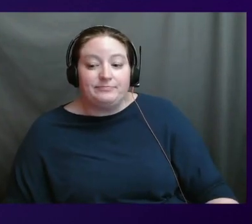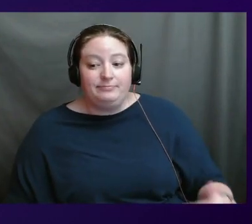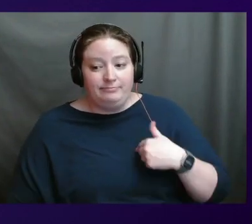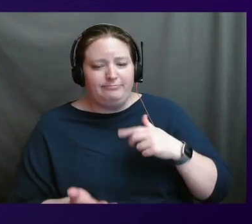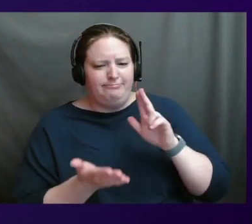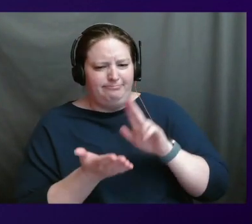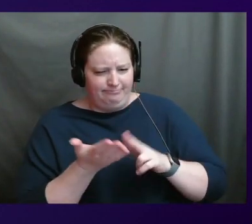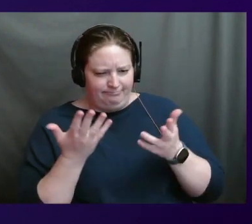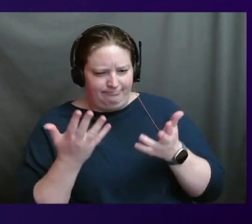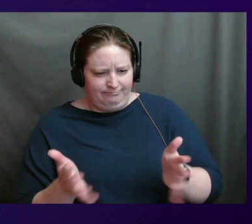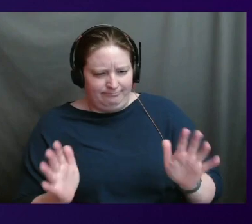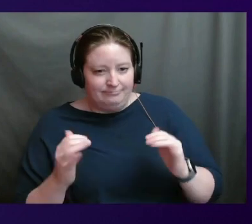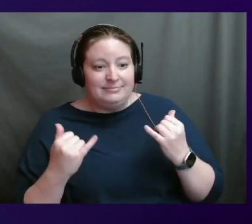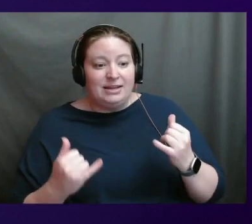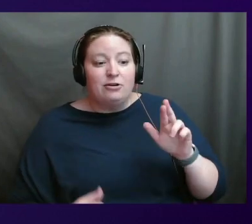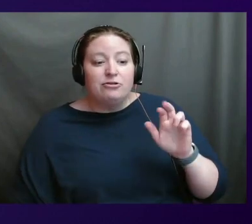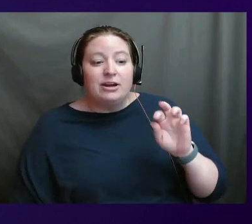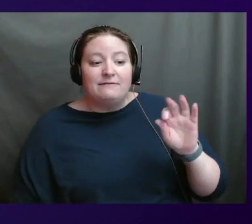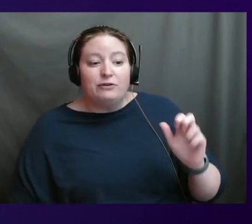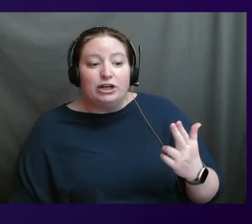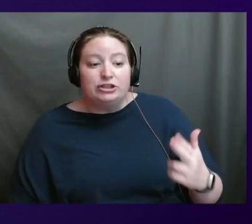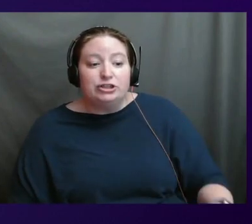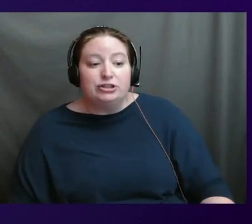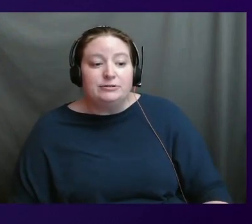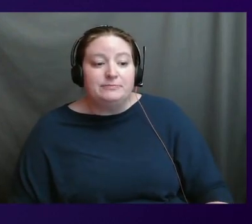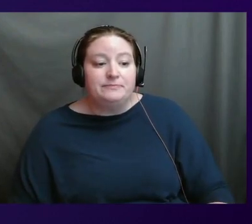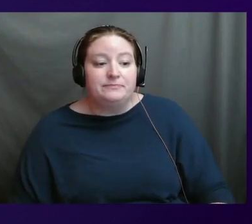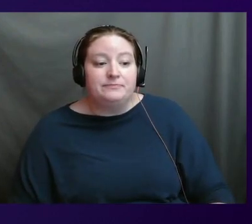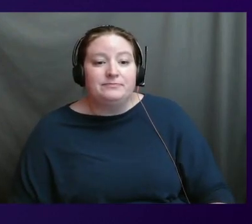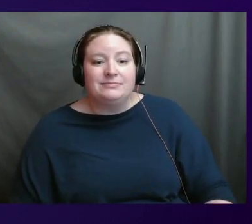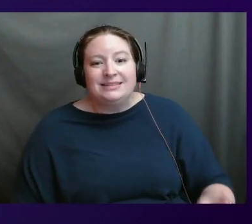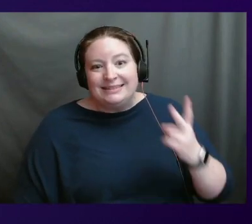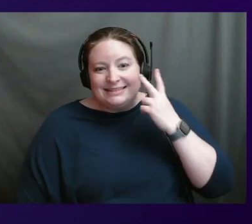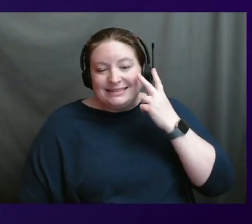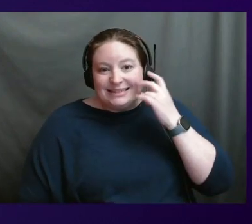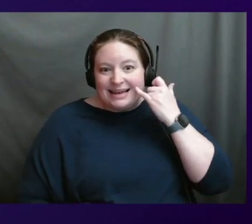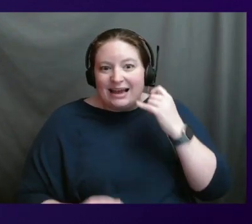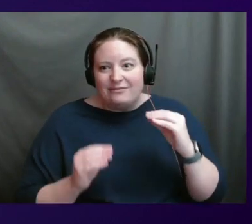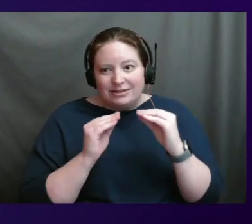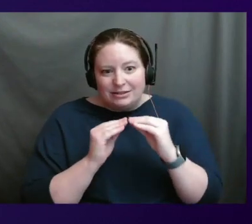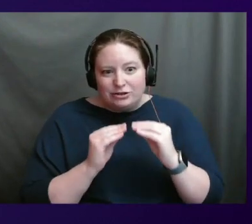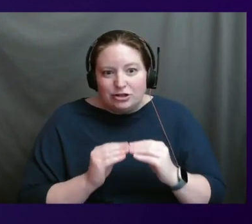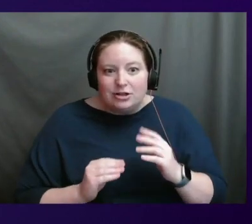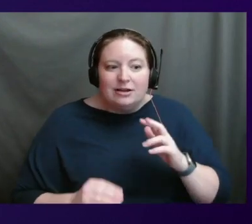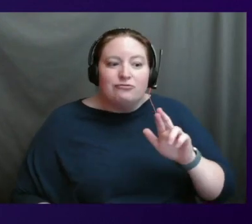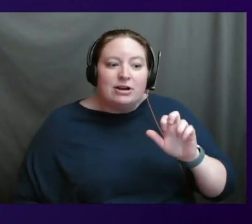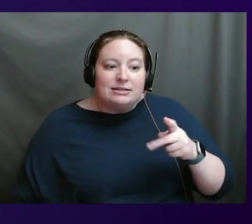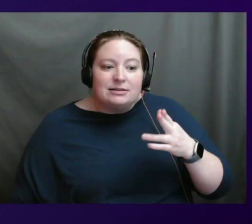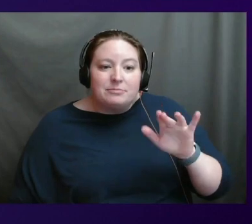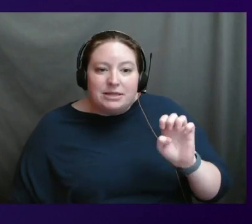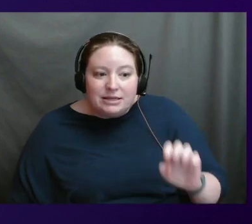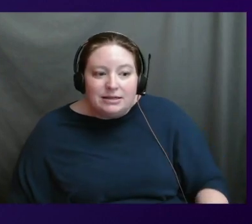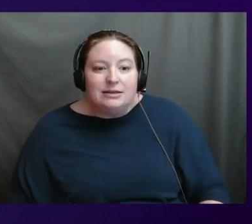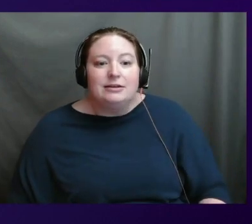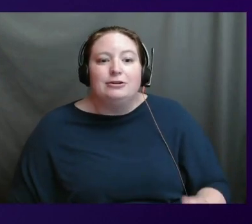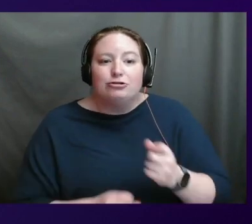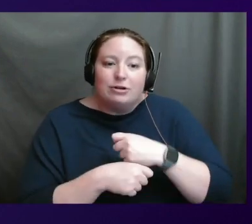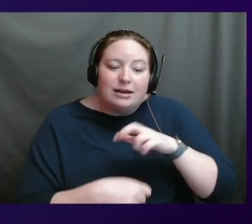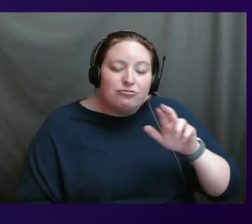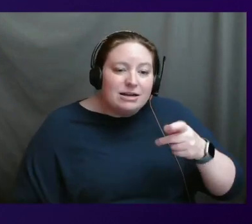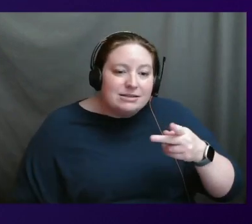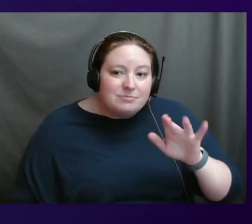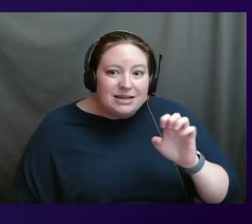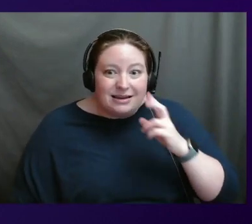quick refresh. You can see that I have additional stuff here, right? I have my recipes, create a recipe. If I look at my recipes